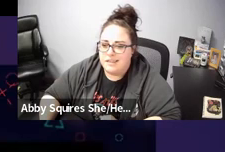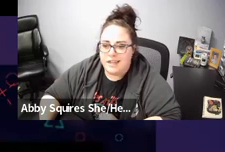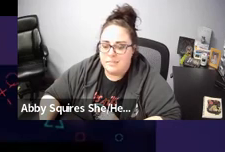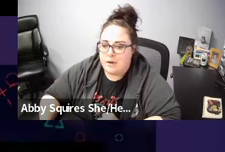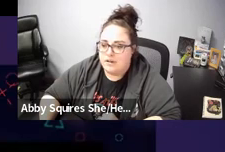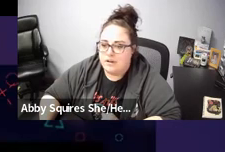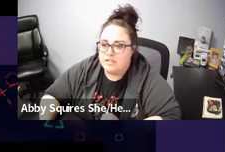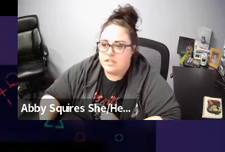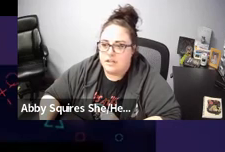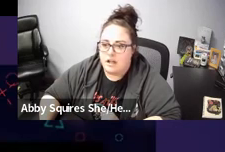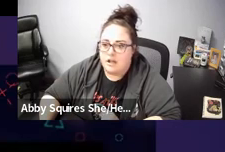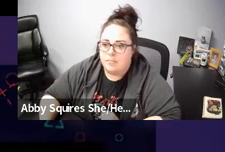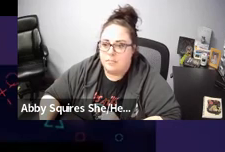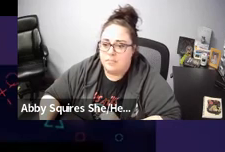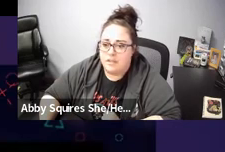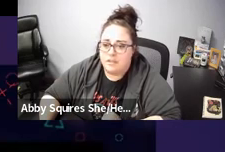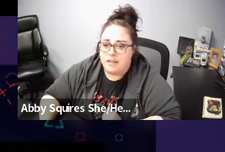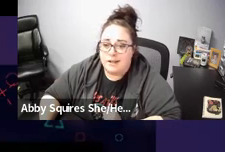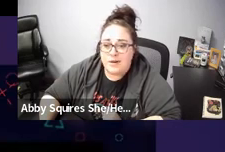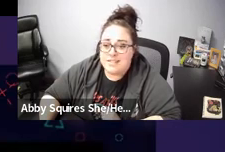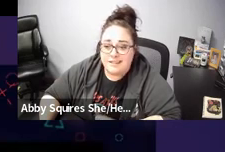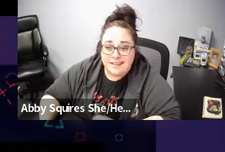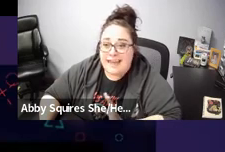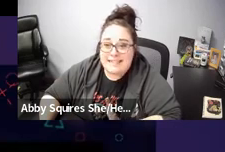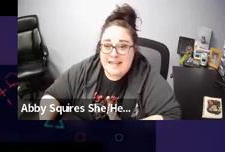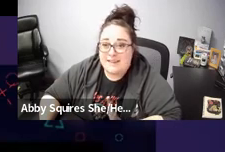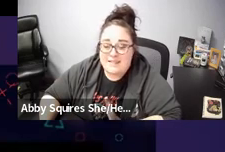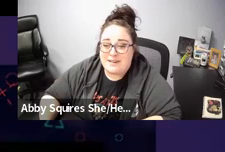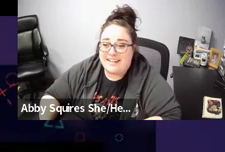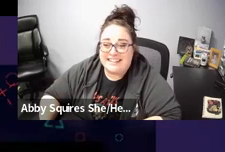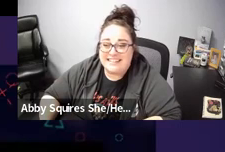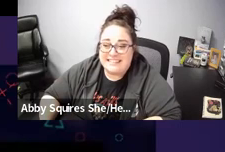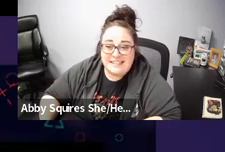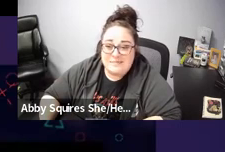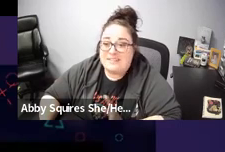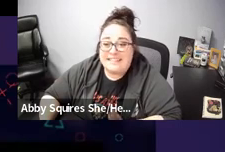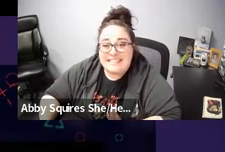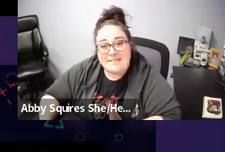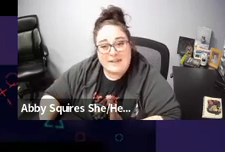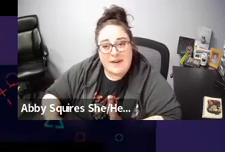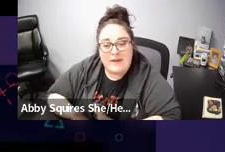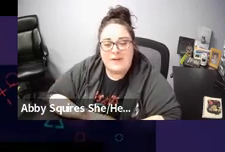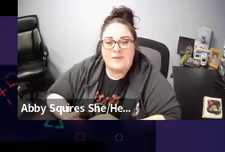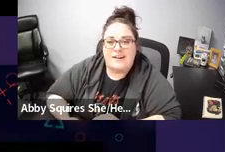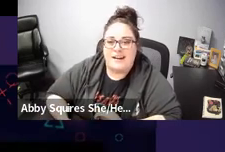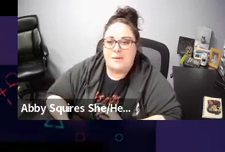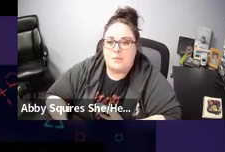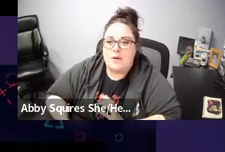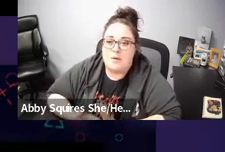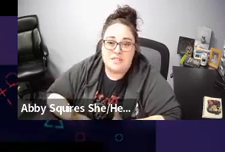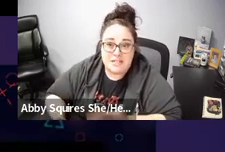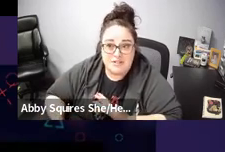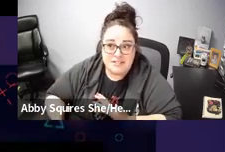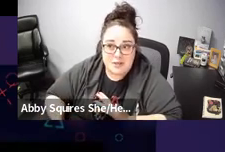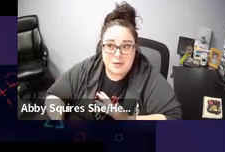I think that about covers it. And I know I said it like 80 times, but please let me know